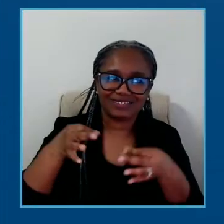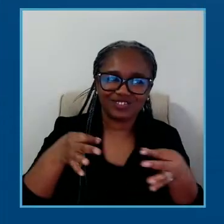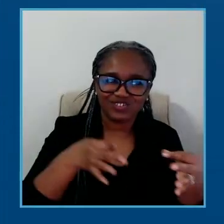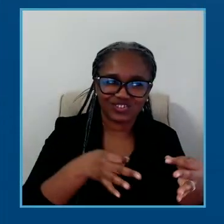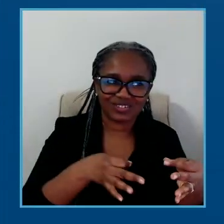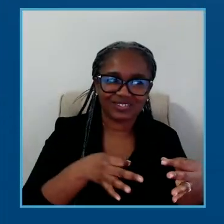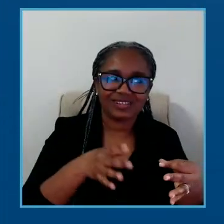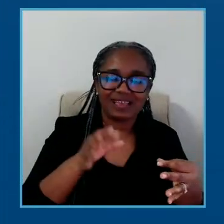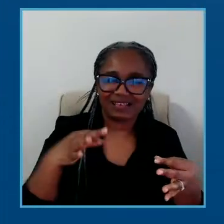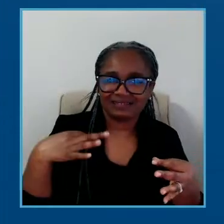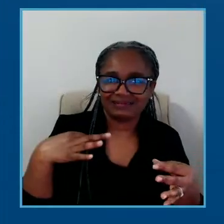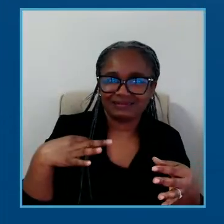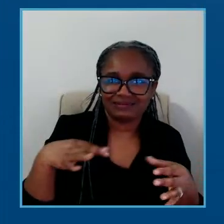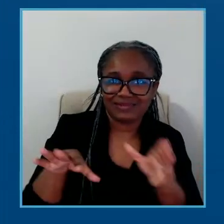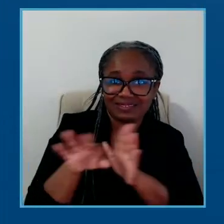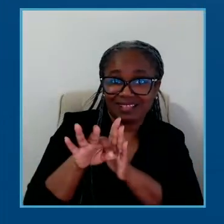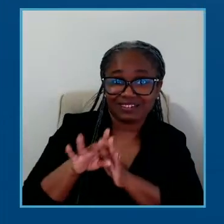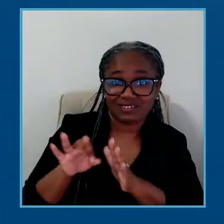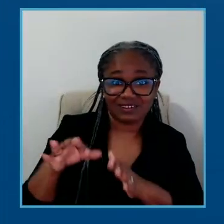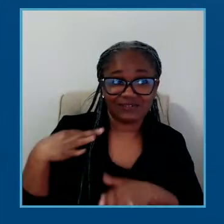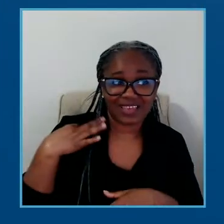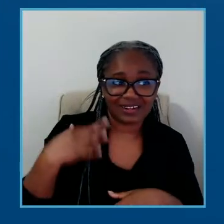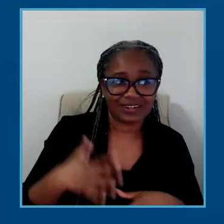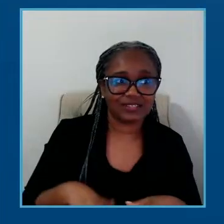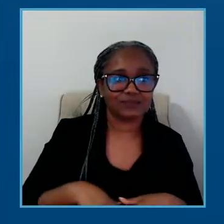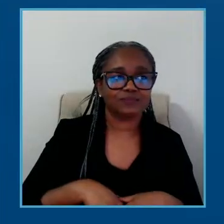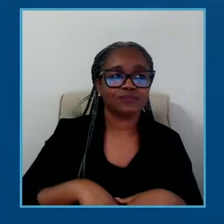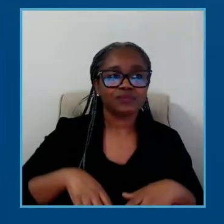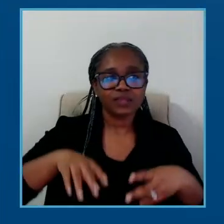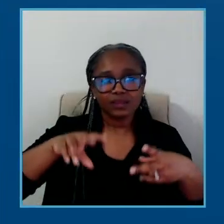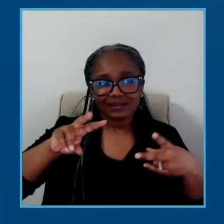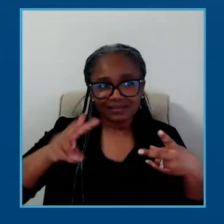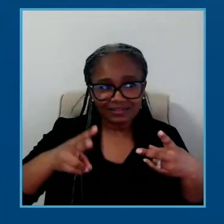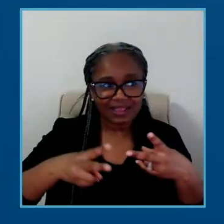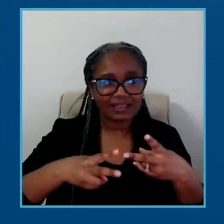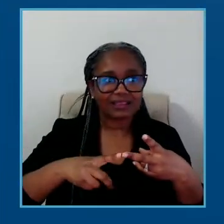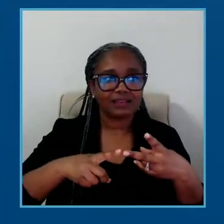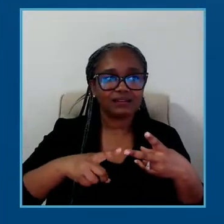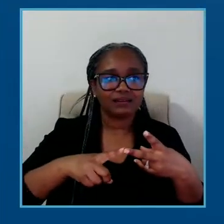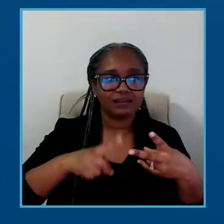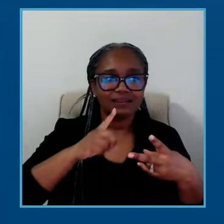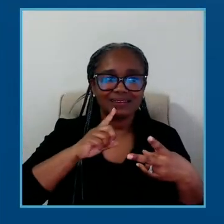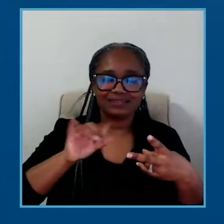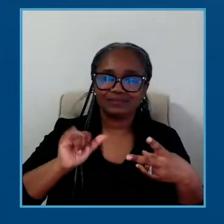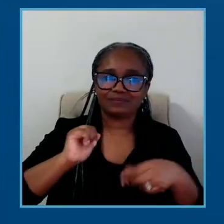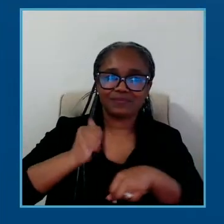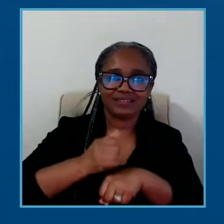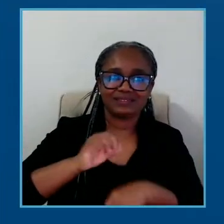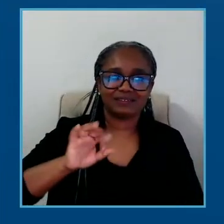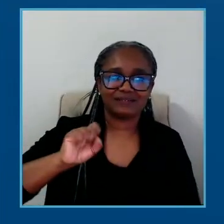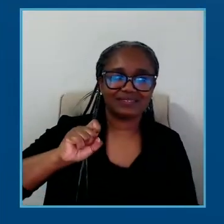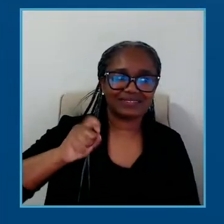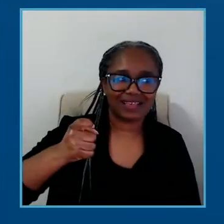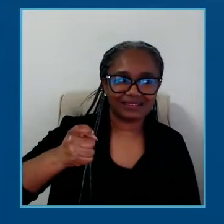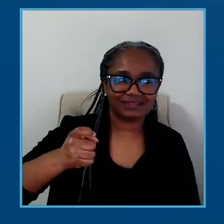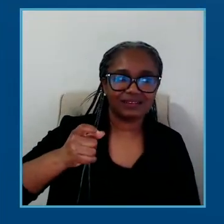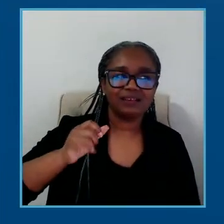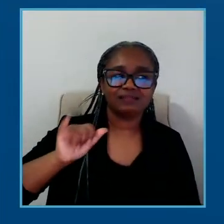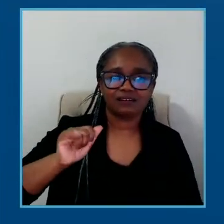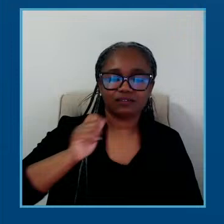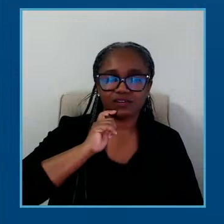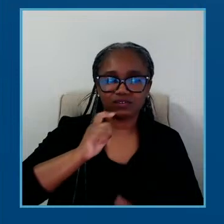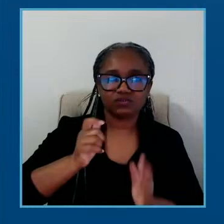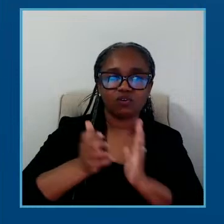of Democratic Party affairs on the basis of sex is prohibited, to the end that the